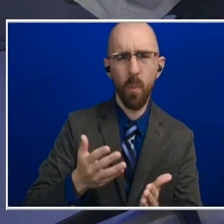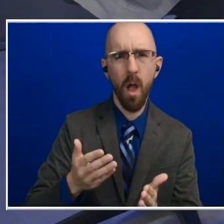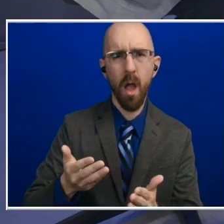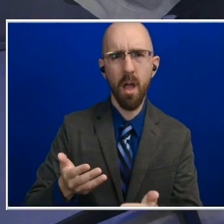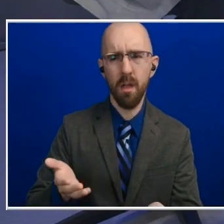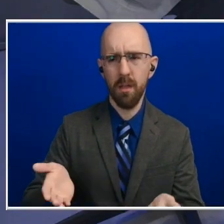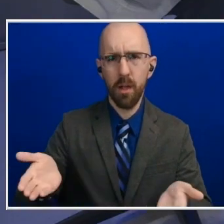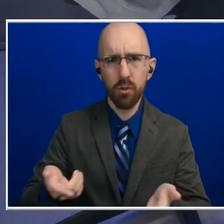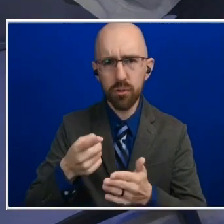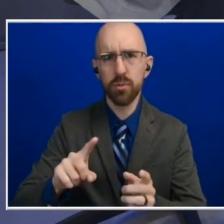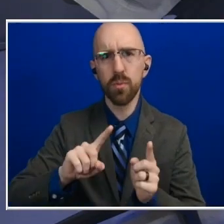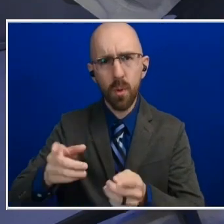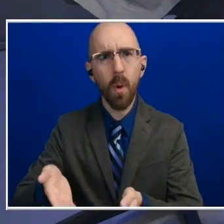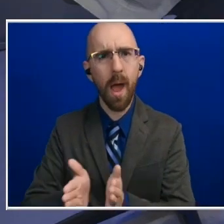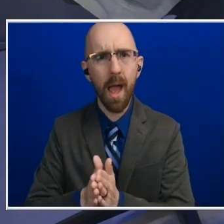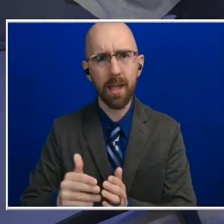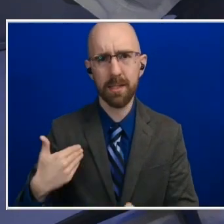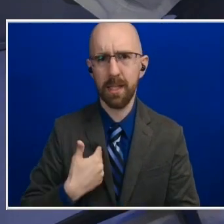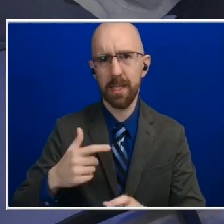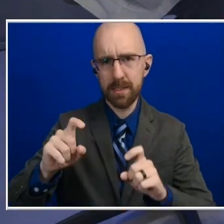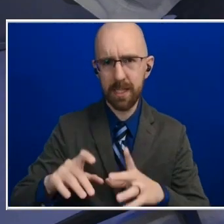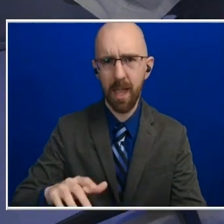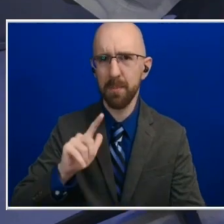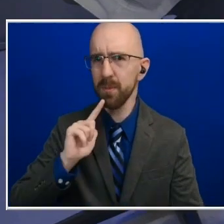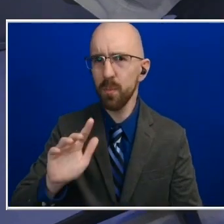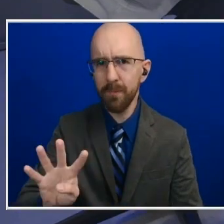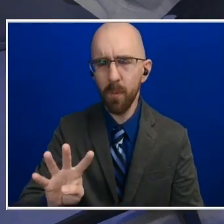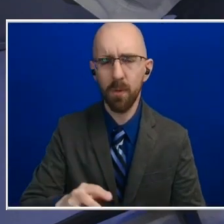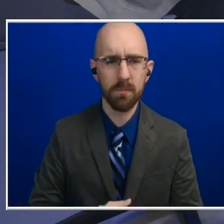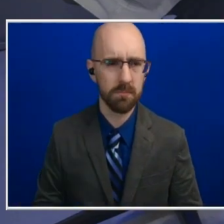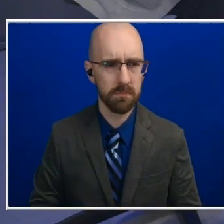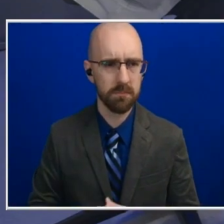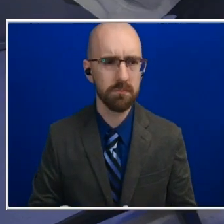exam at 24? Her and my dad.